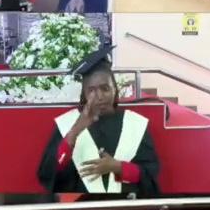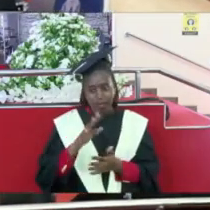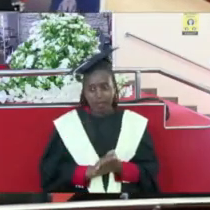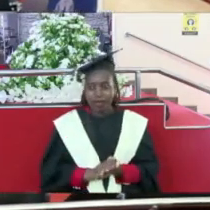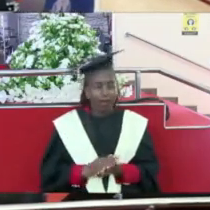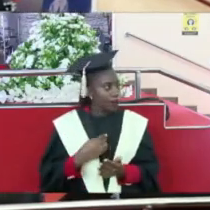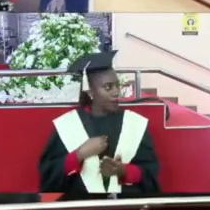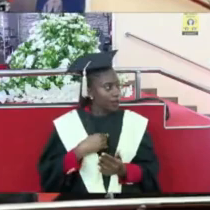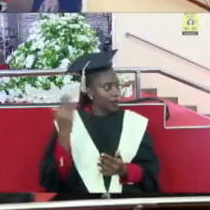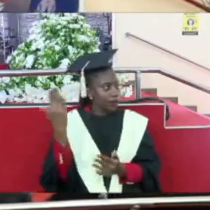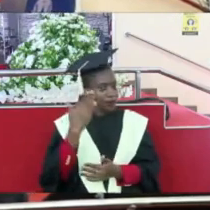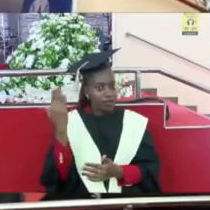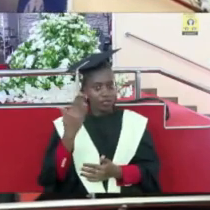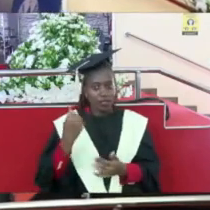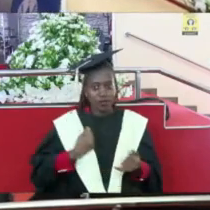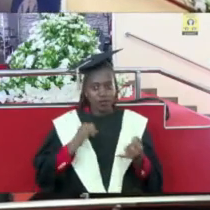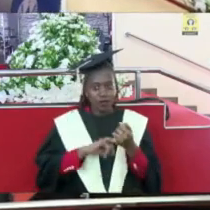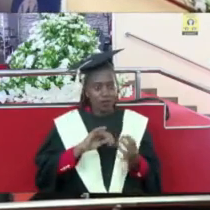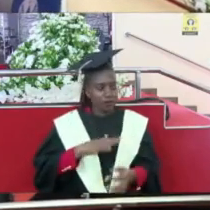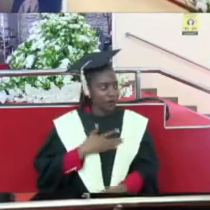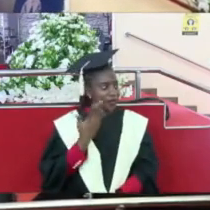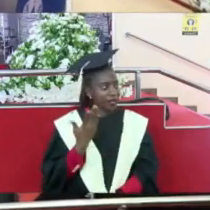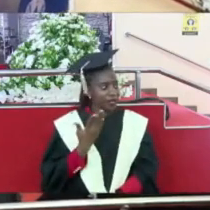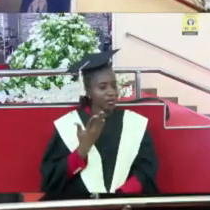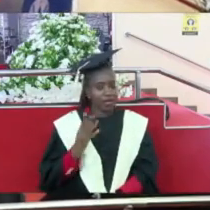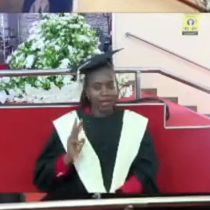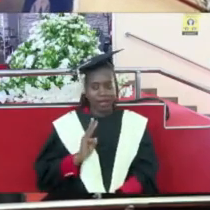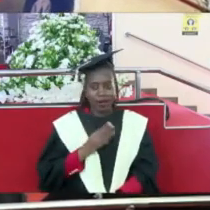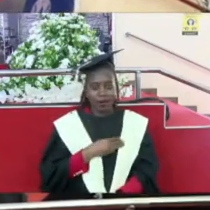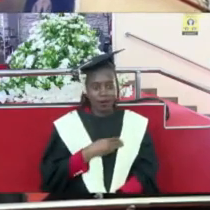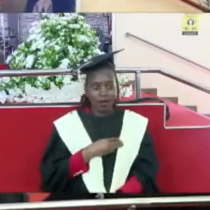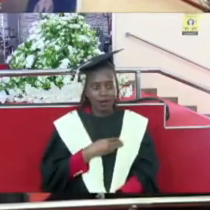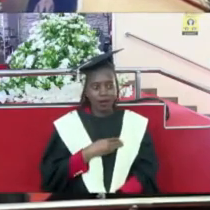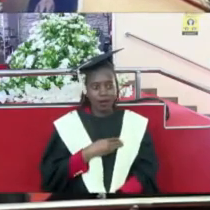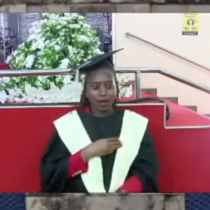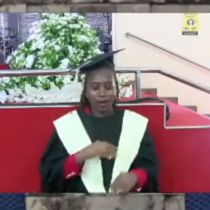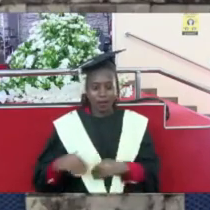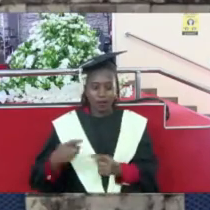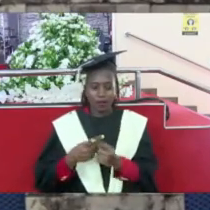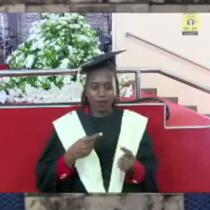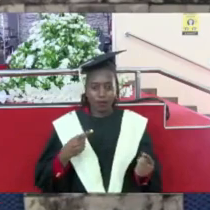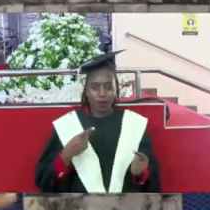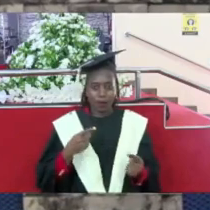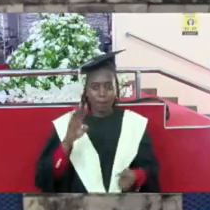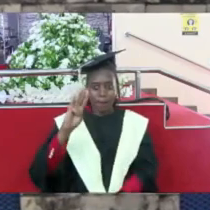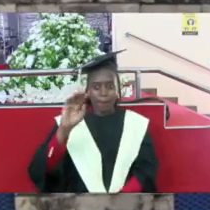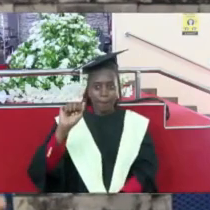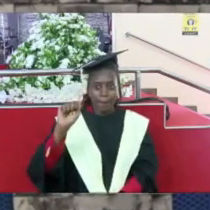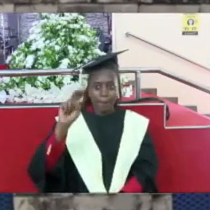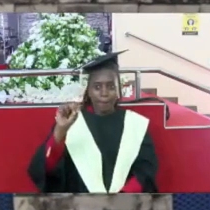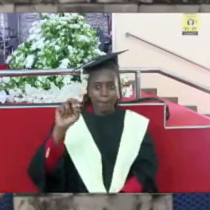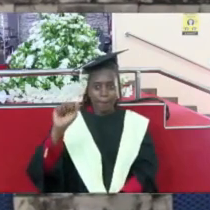Sasa namhubiria Alice. We were coming from Banana Hill. Tulikuwa tunatoka Banana. Two